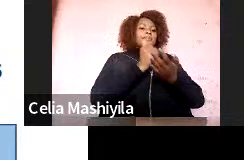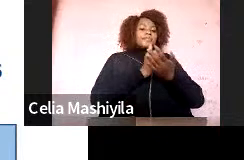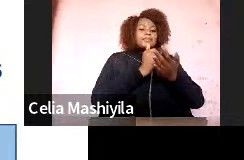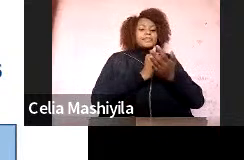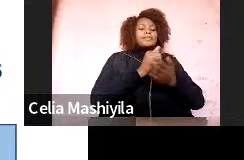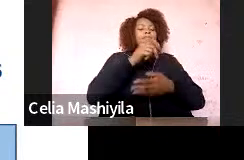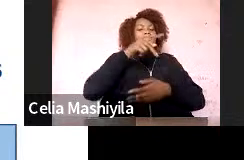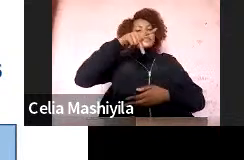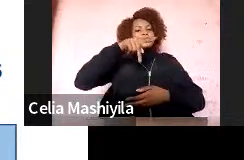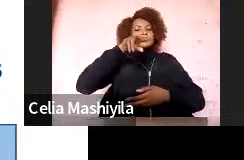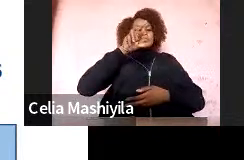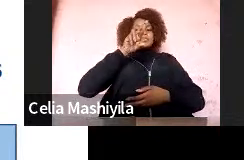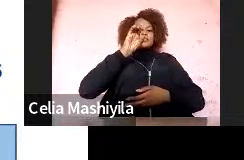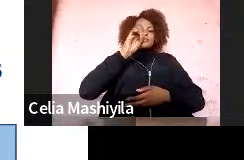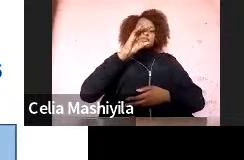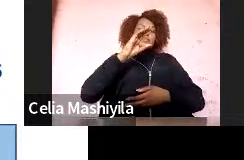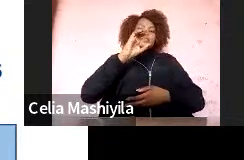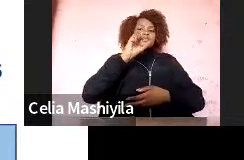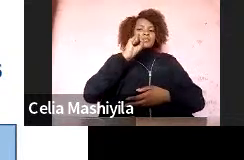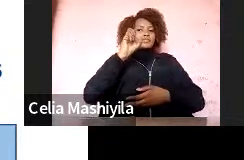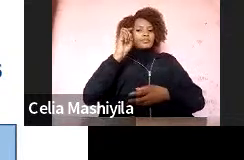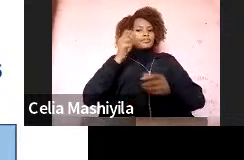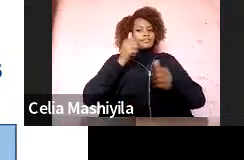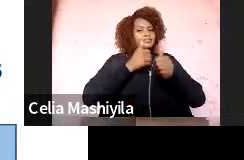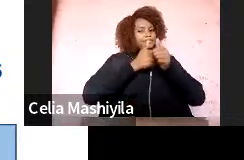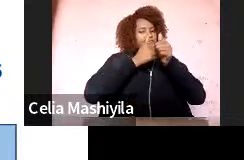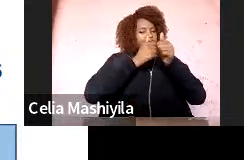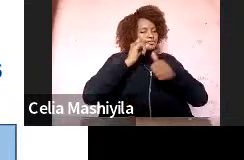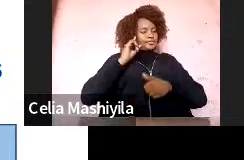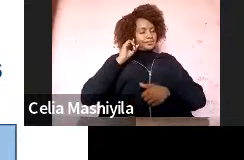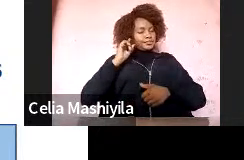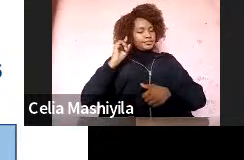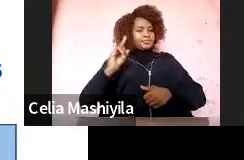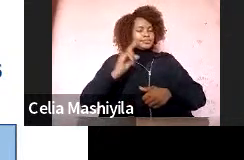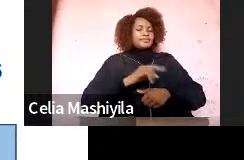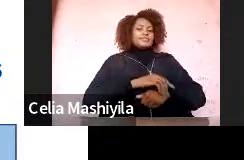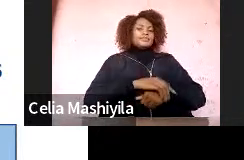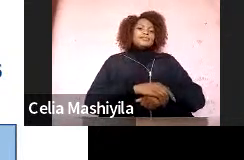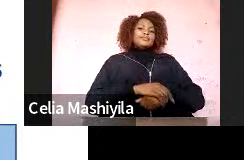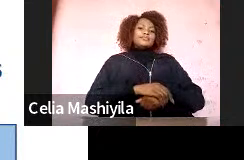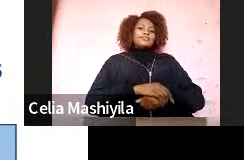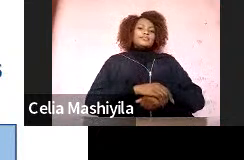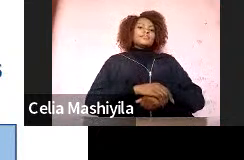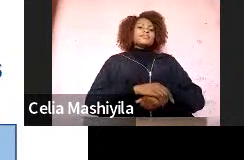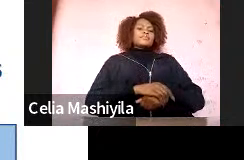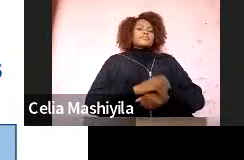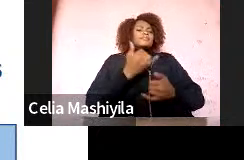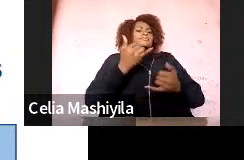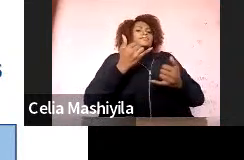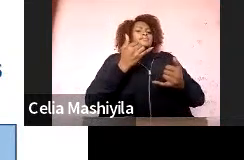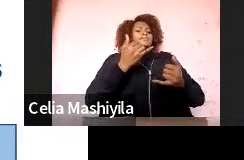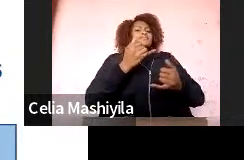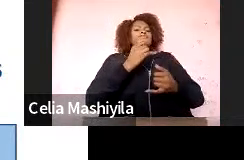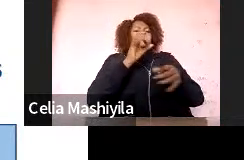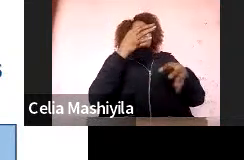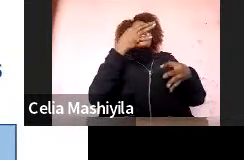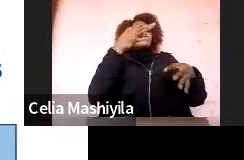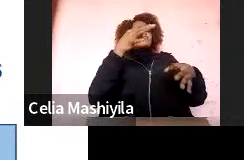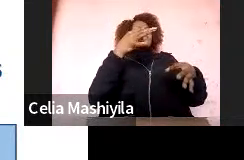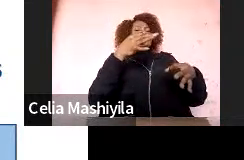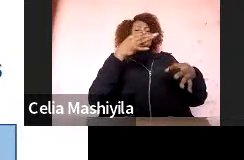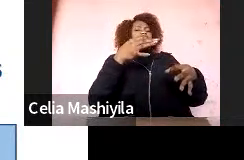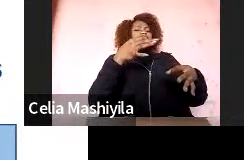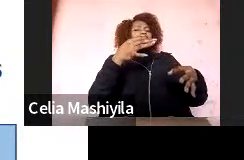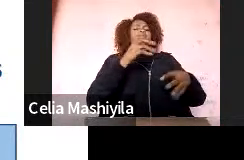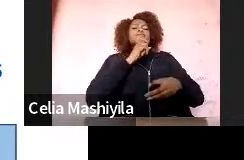you have already objected and you need to submit. And which form now are you going to use to submit? You will recall